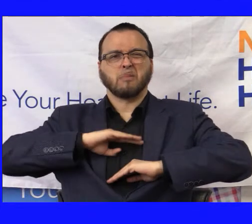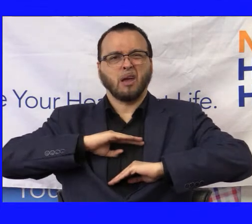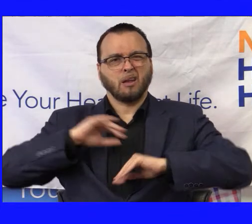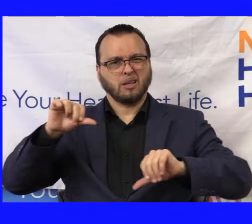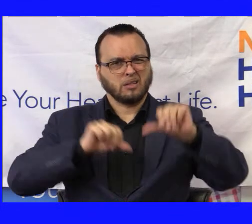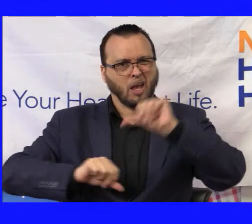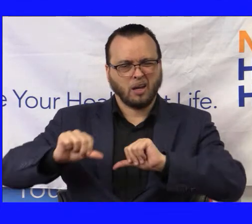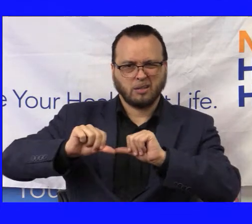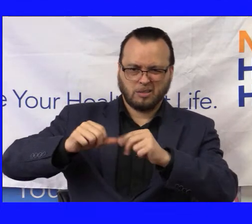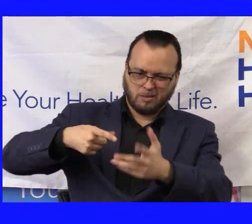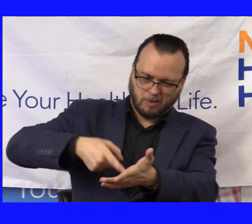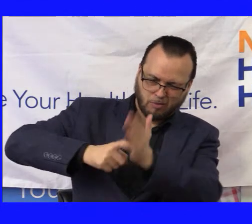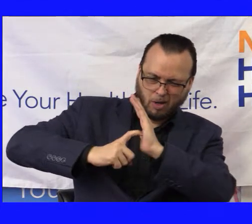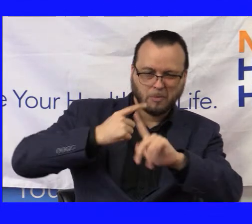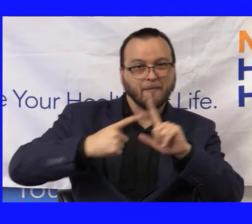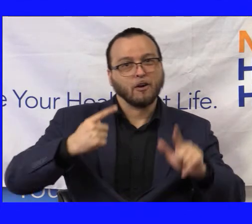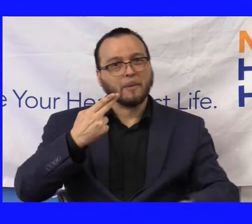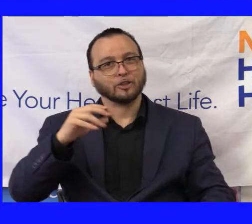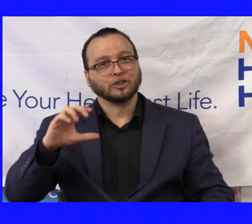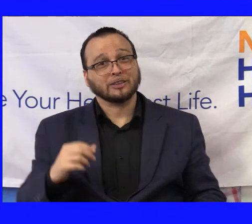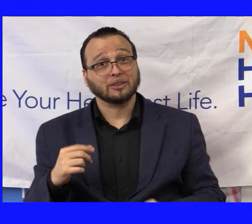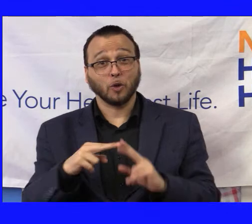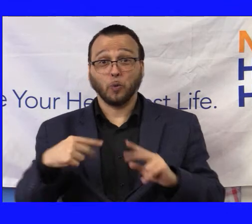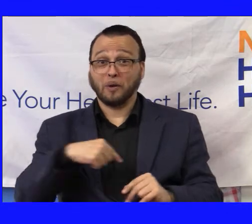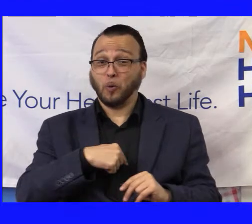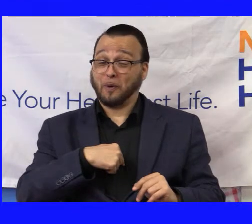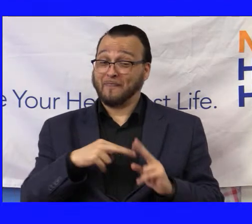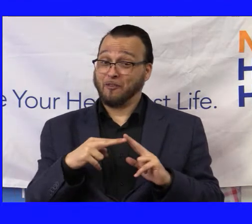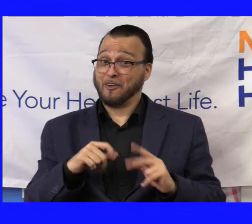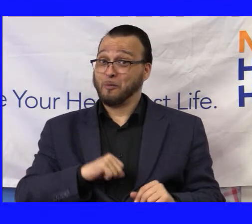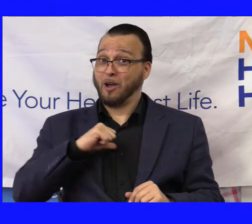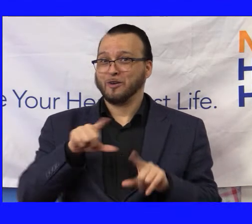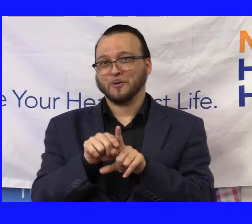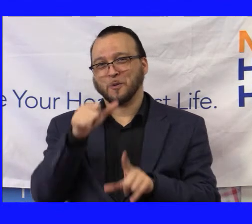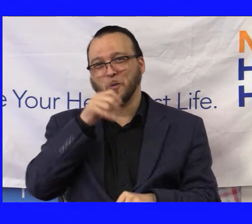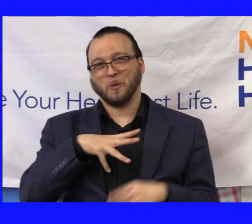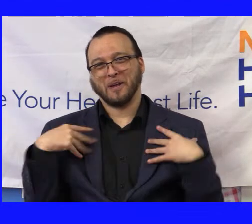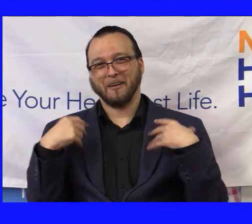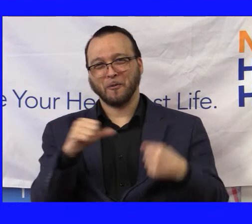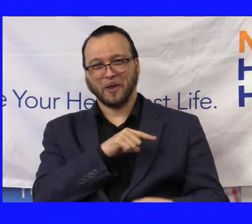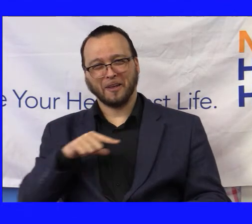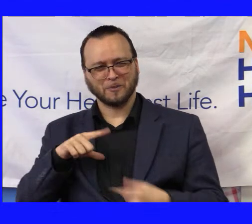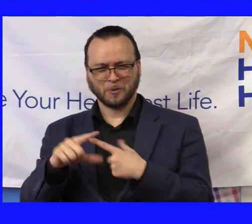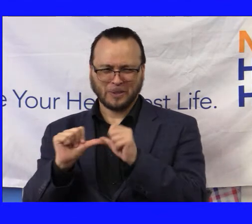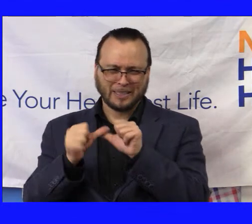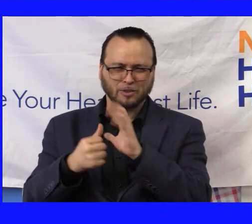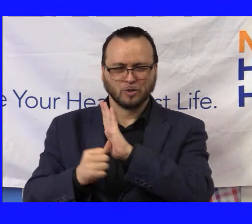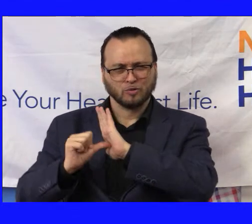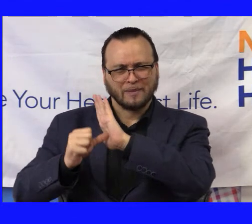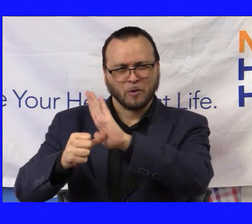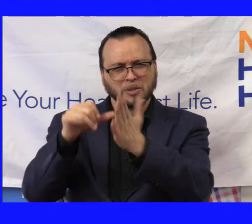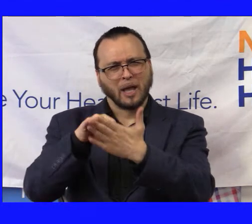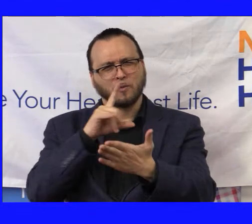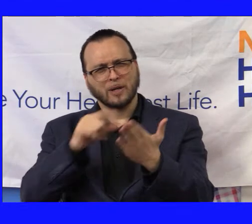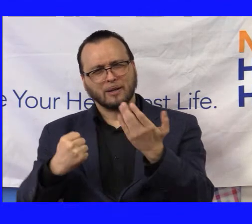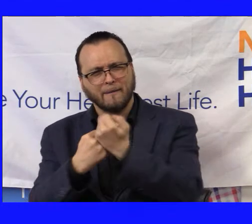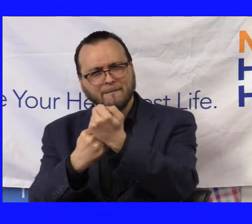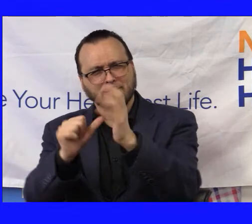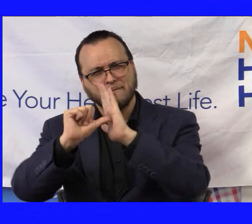hospitals. So we were actually very proud, and so was the Women's Health Council, of continuing to reinforce and really emphasize